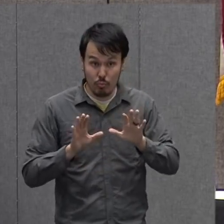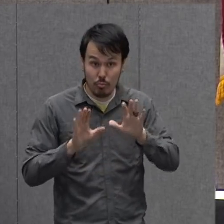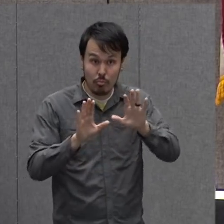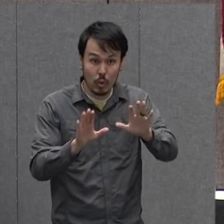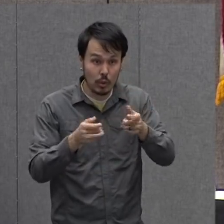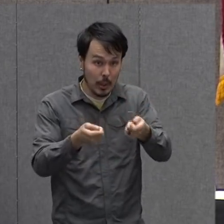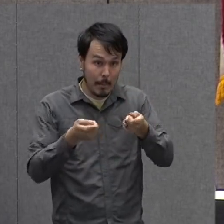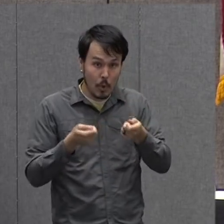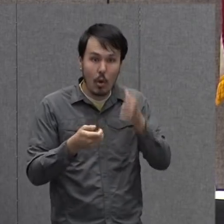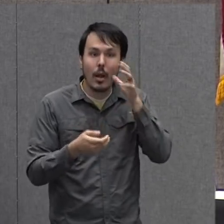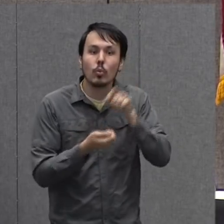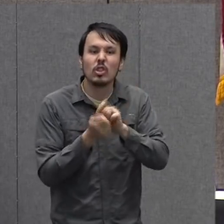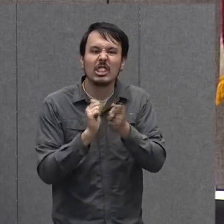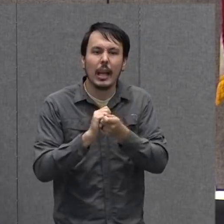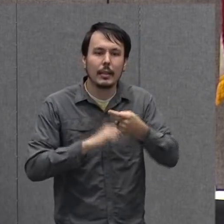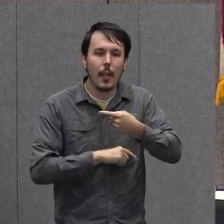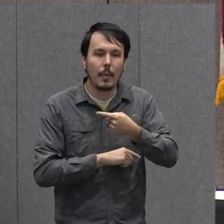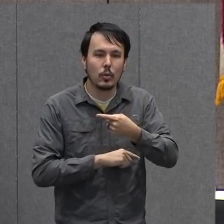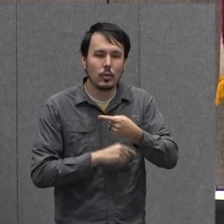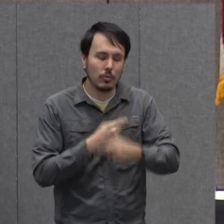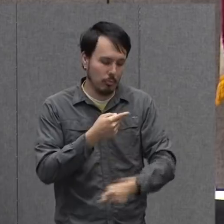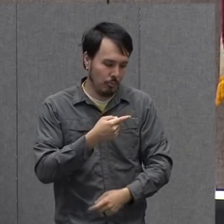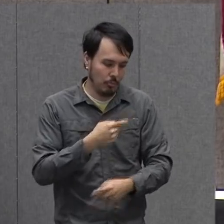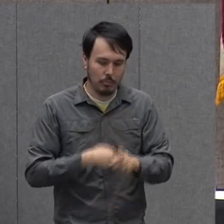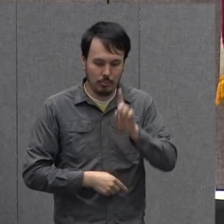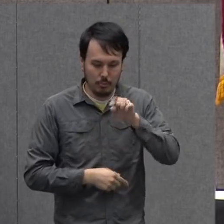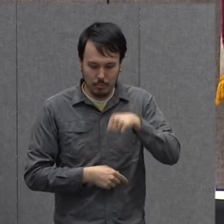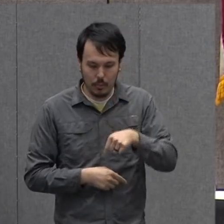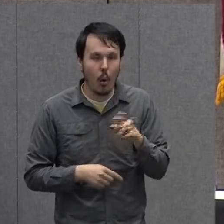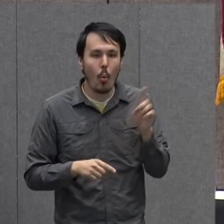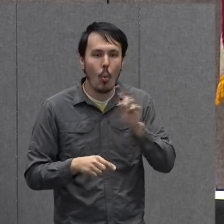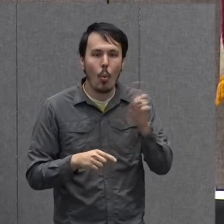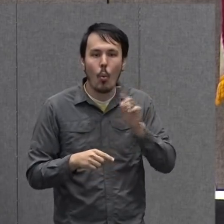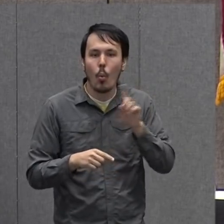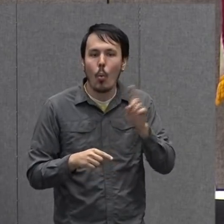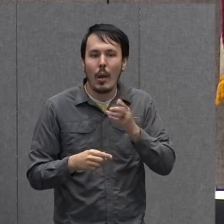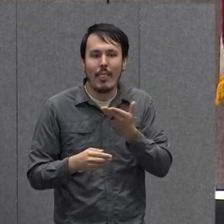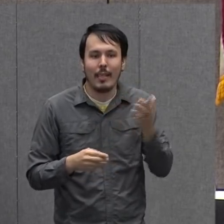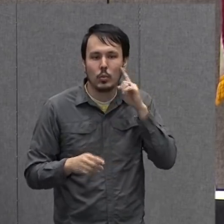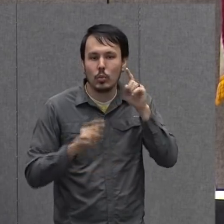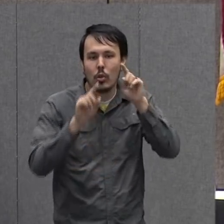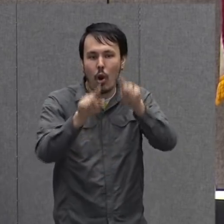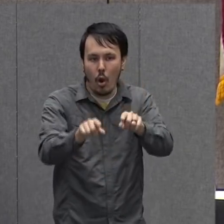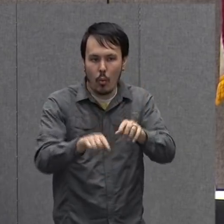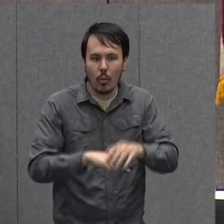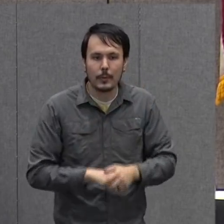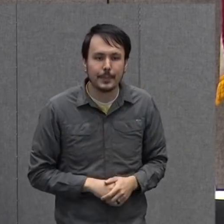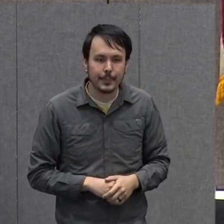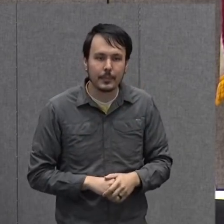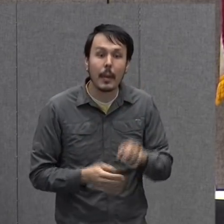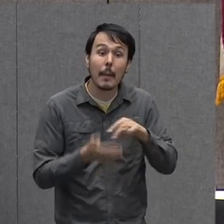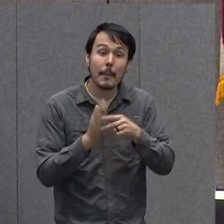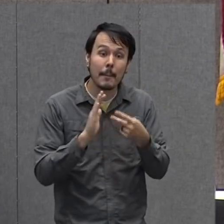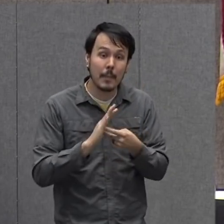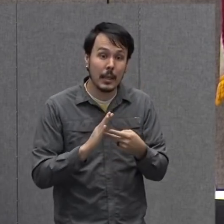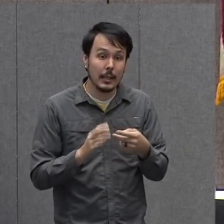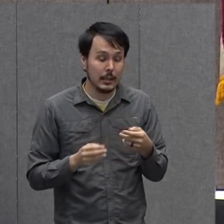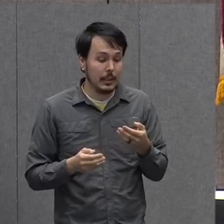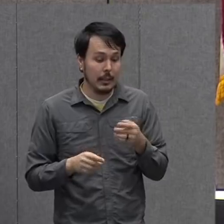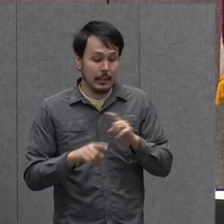And notice that gravity is pulling towards the earth. Actually, gravity pulls towards the center of the